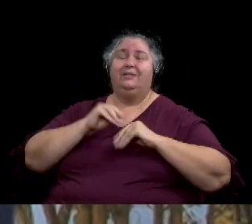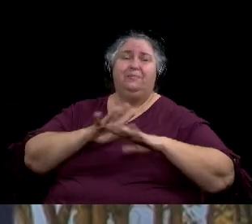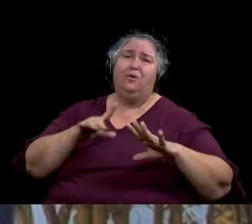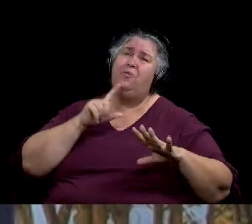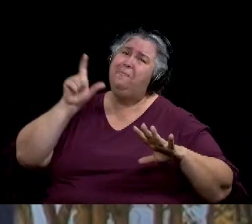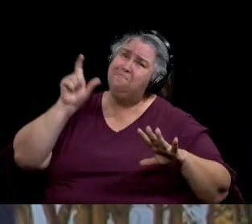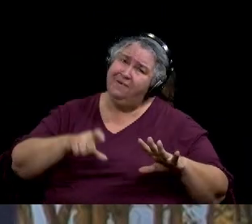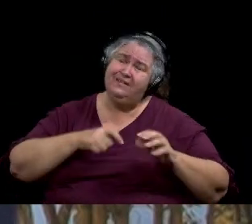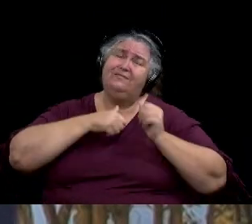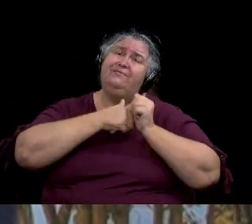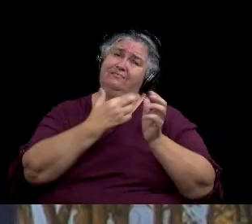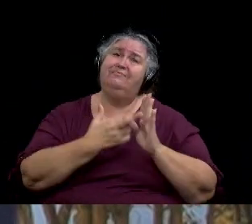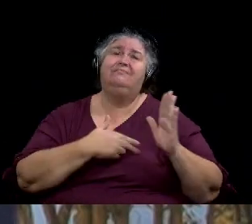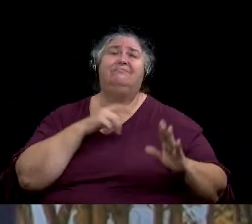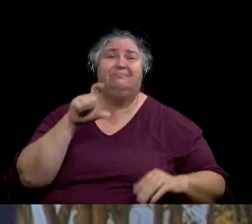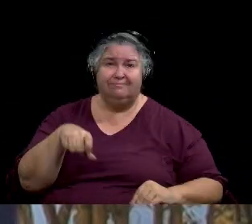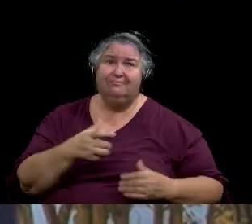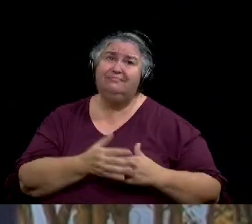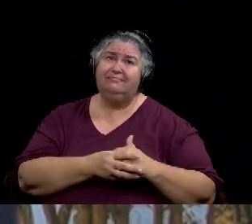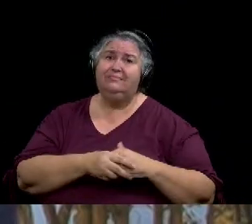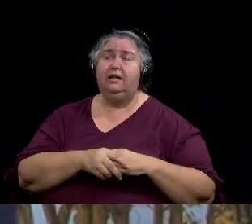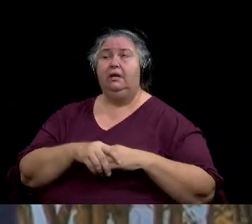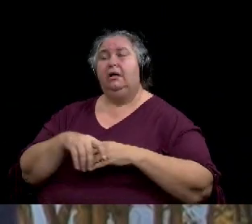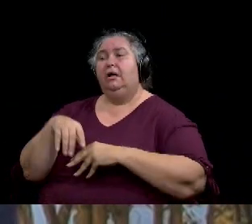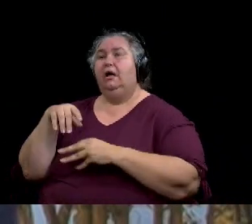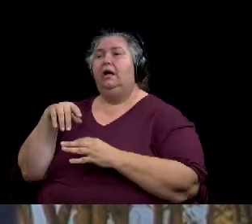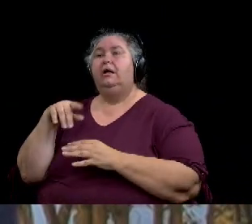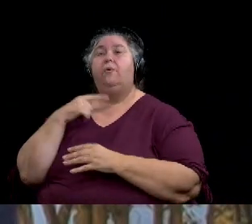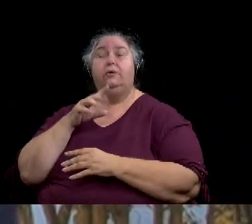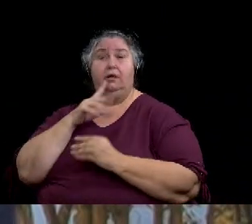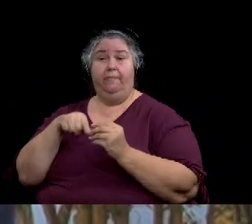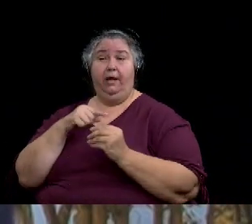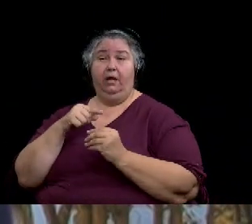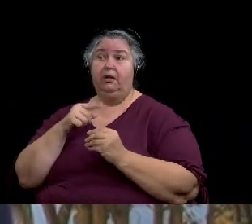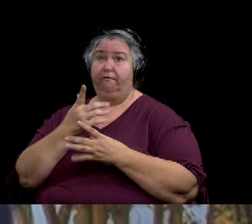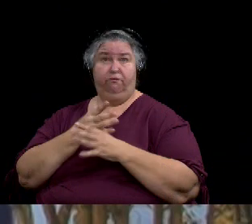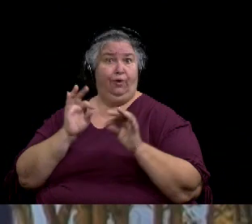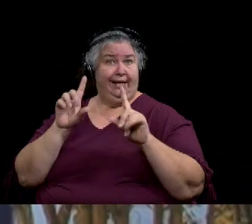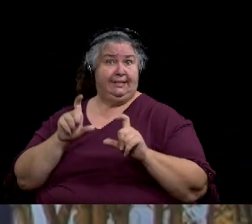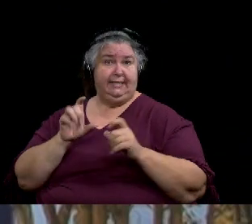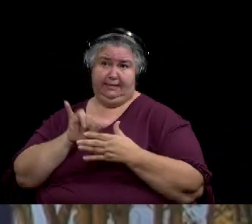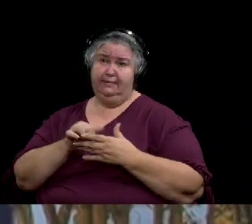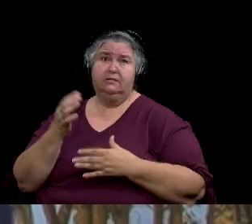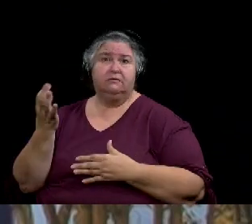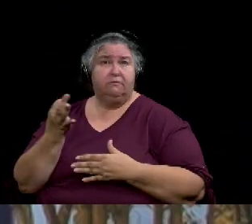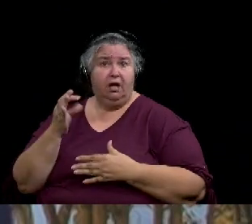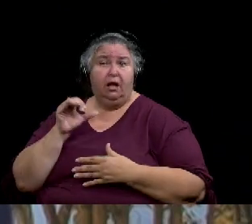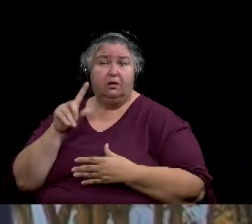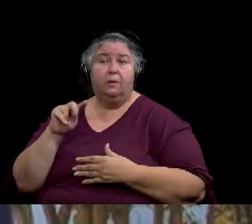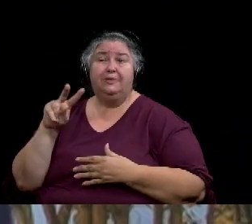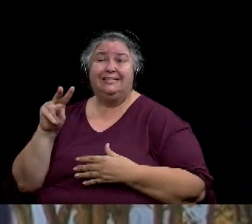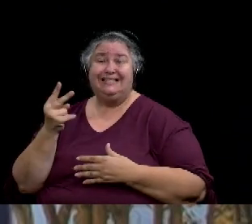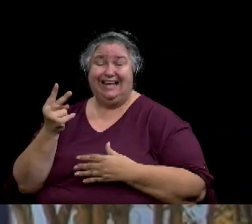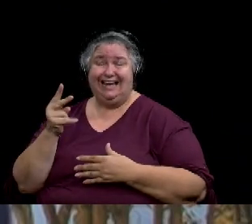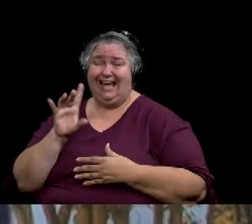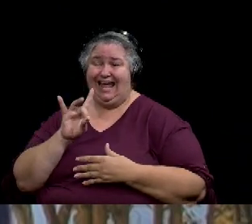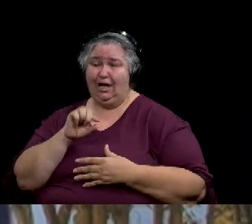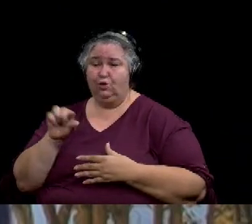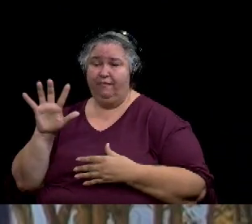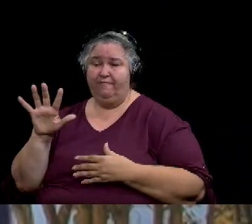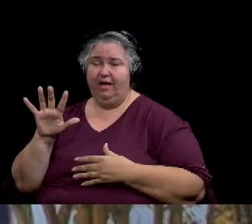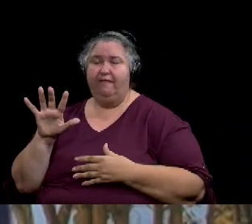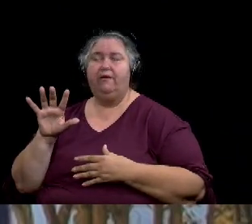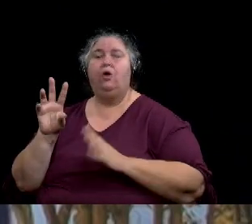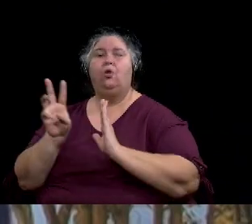part on that. I want to talk about, we've got free testing this Friday, October 2nd from 8 to 5 at Waco Fire Station